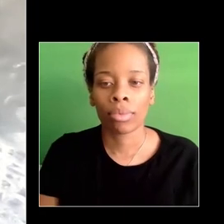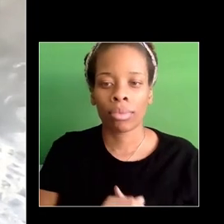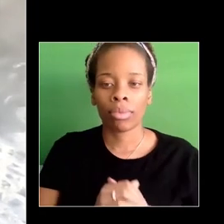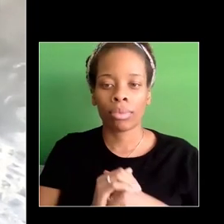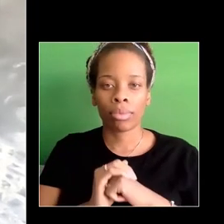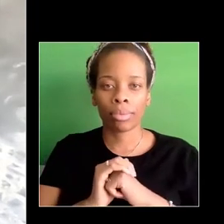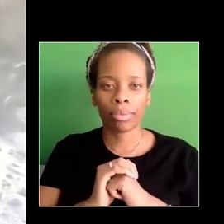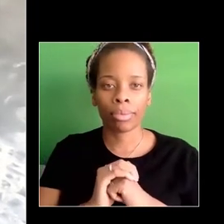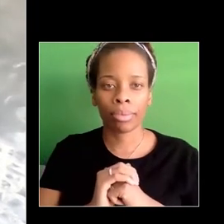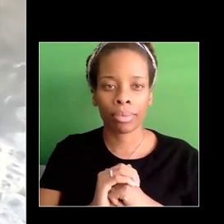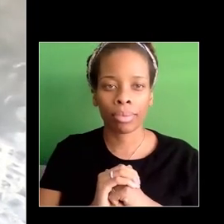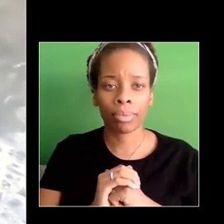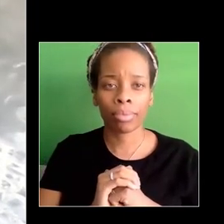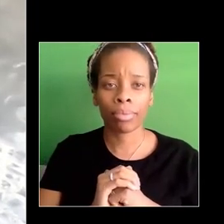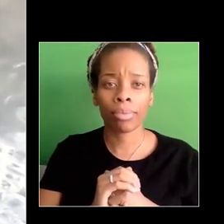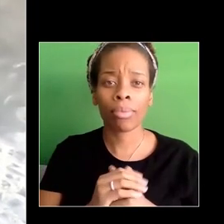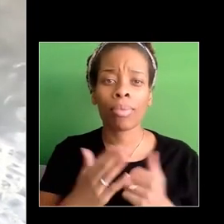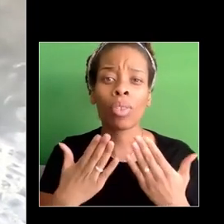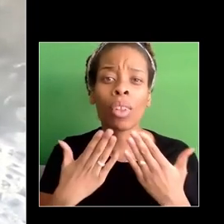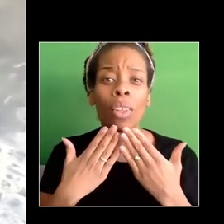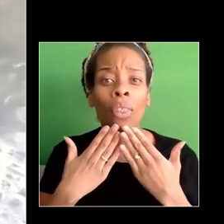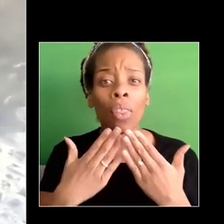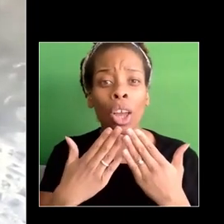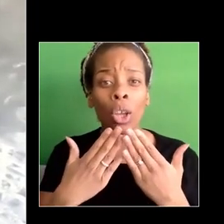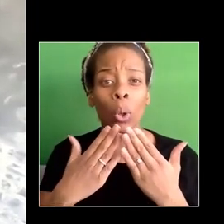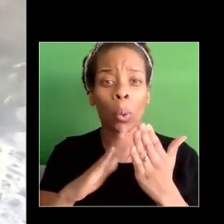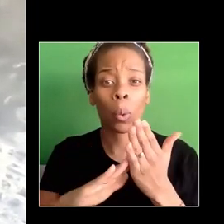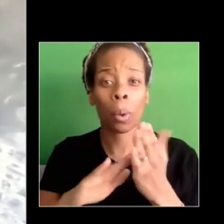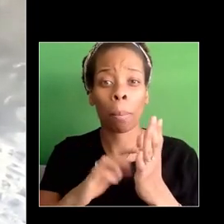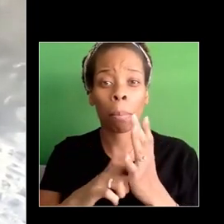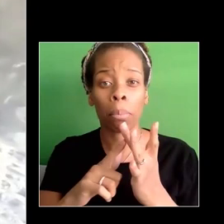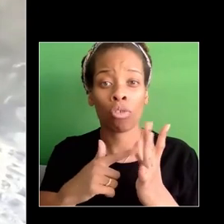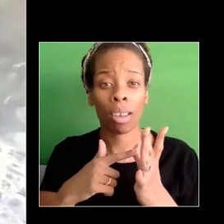Thank you, Maria. Thank you so much for that warm and wonderful